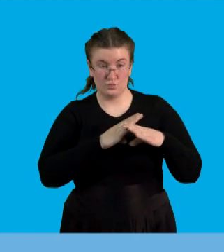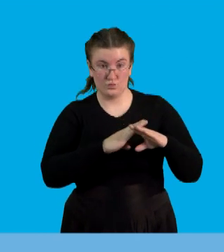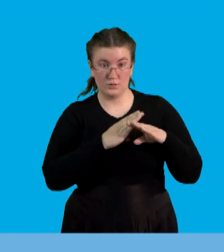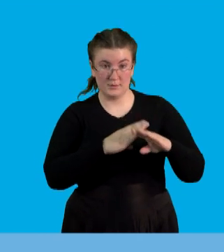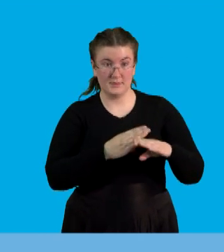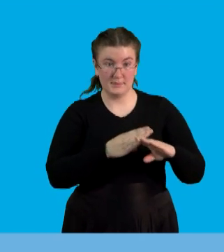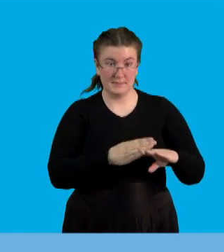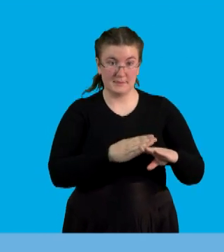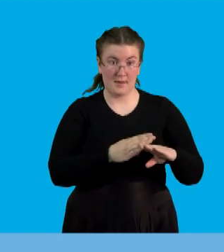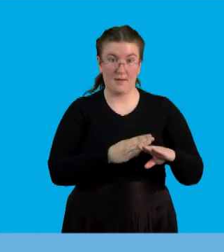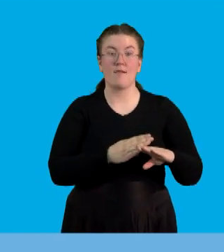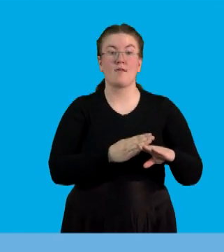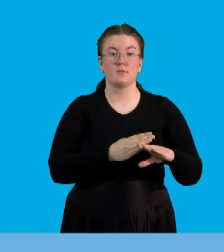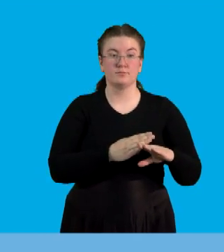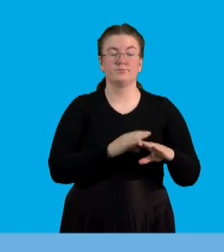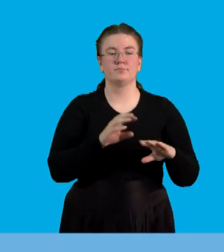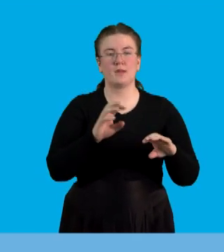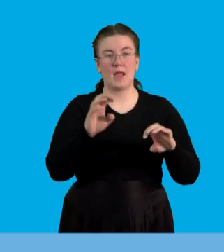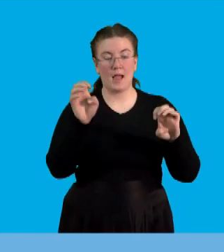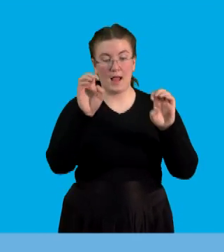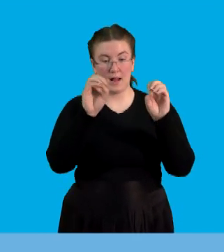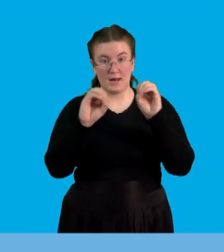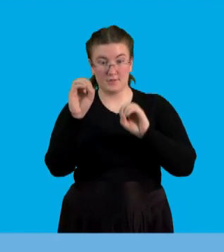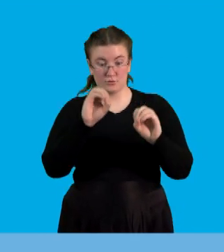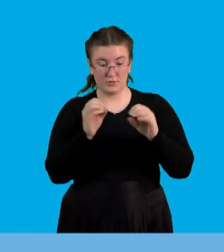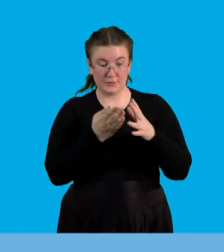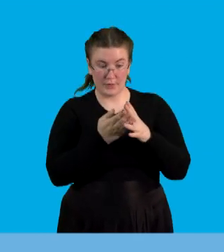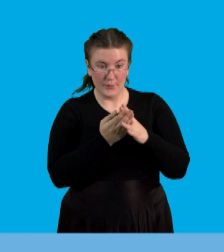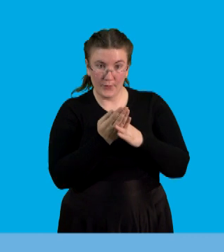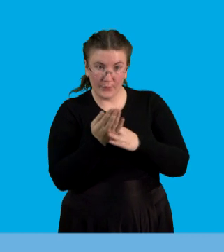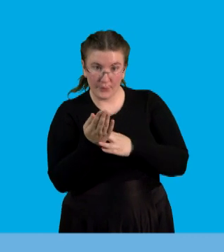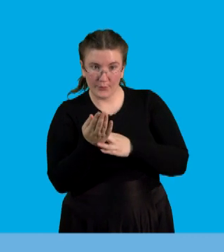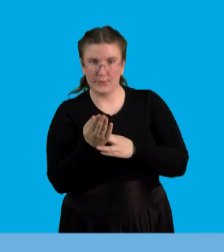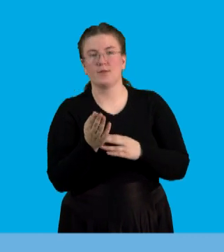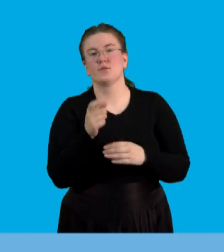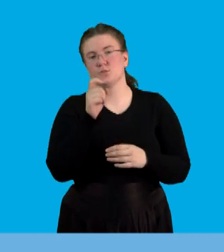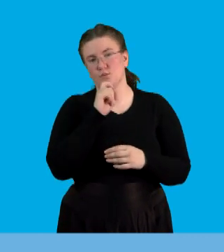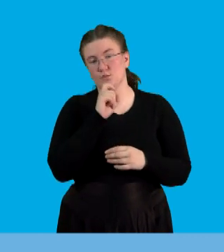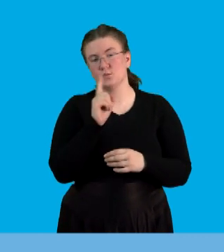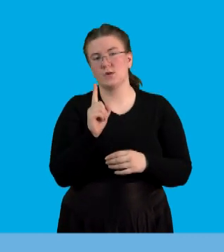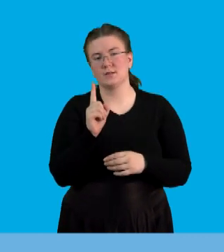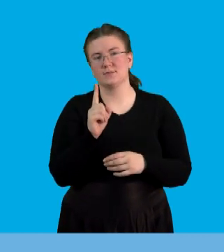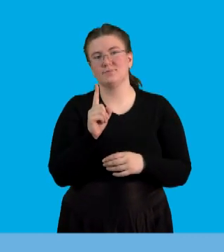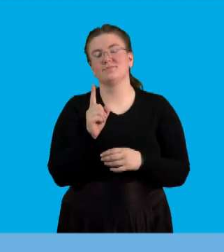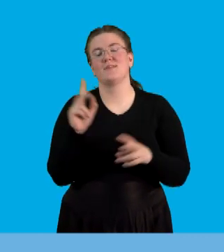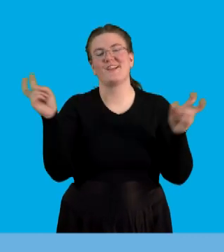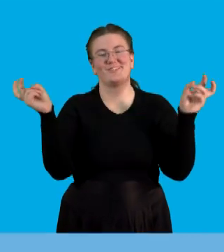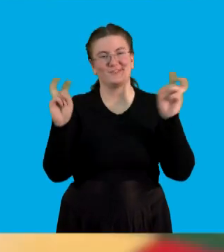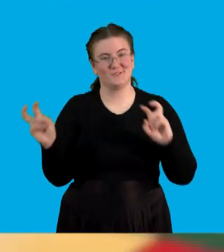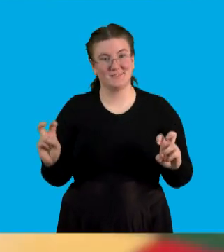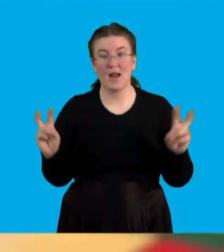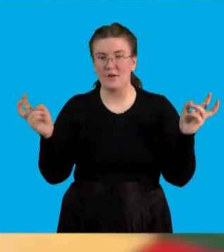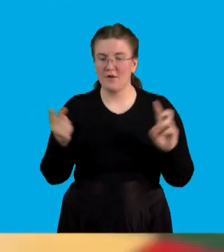resistor, they use a lot of energy. Remember, where are they getting this energy from? From the cells.